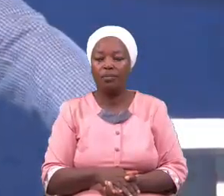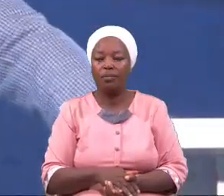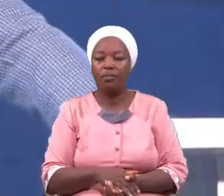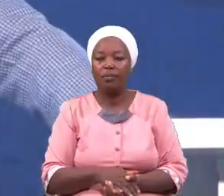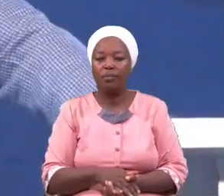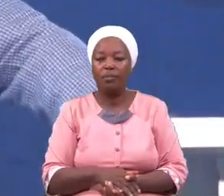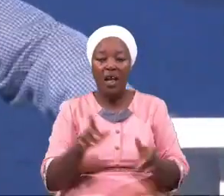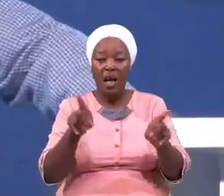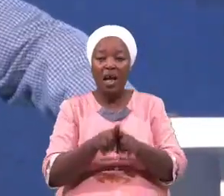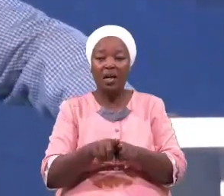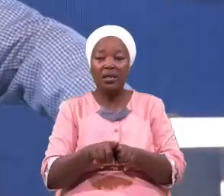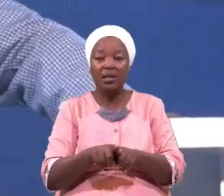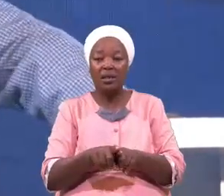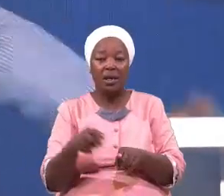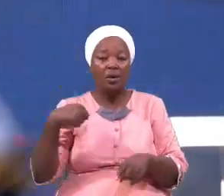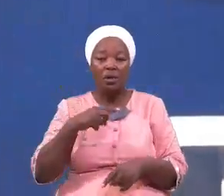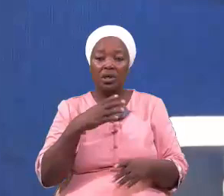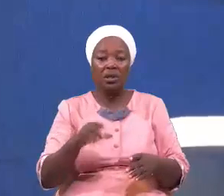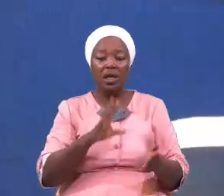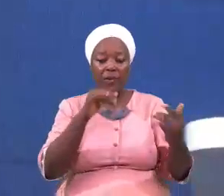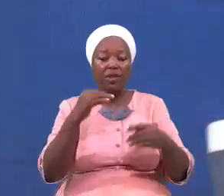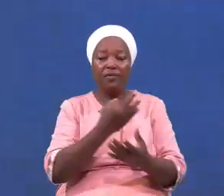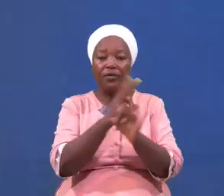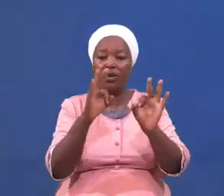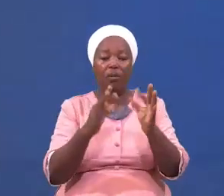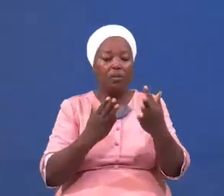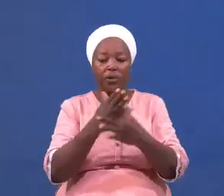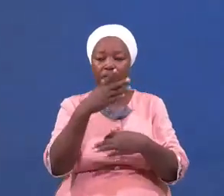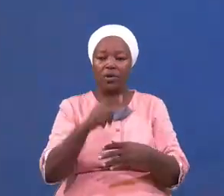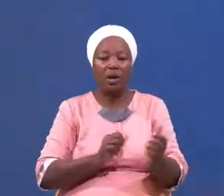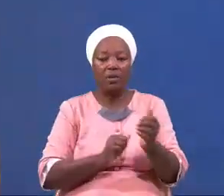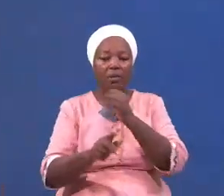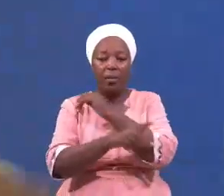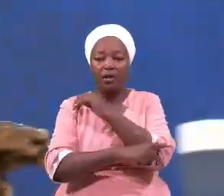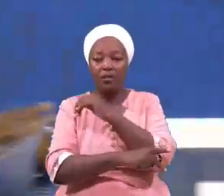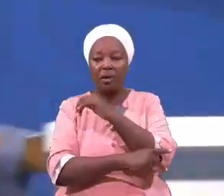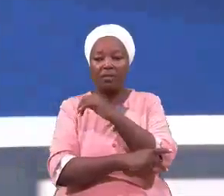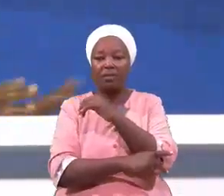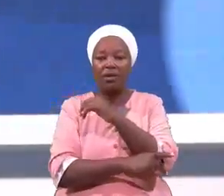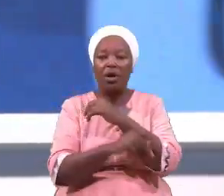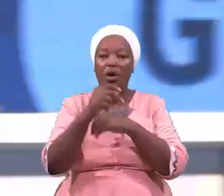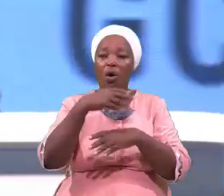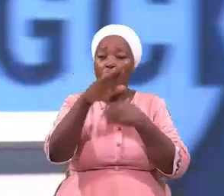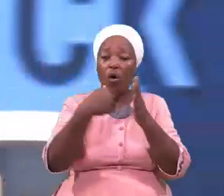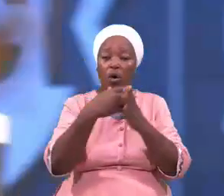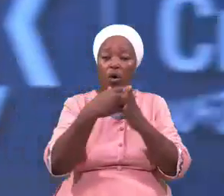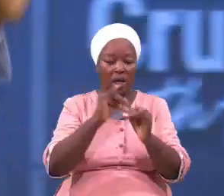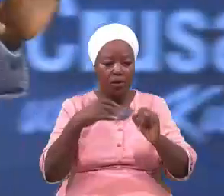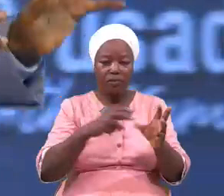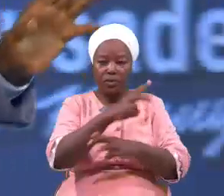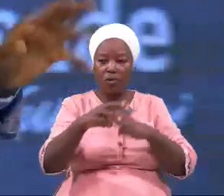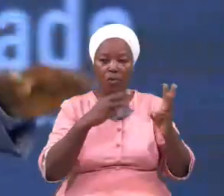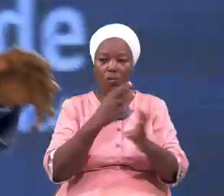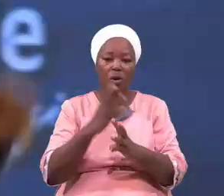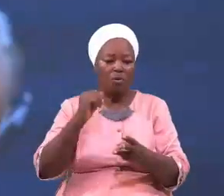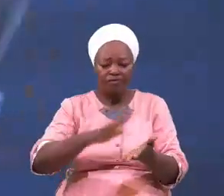As we're expecting freedom through the Passover, all the idols of the world will